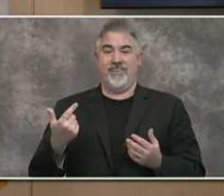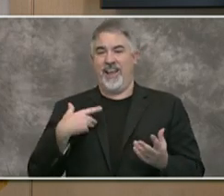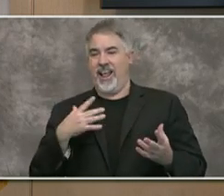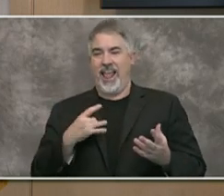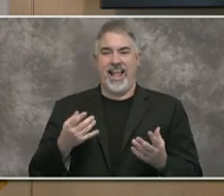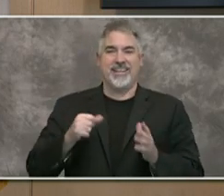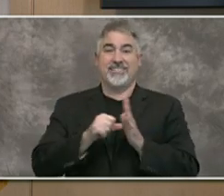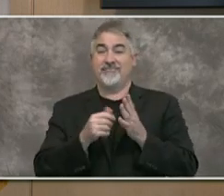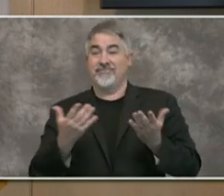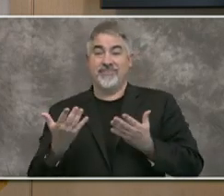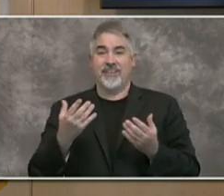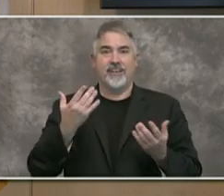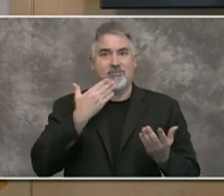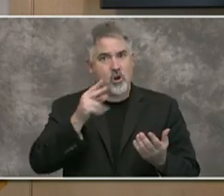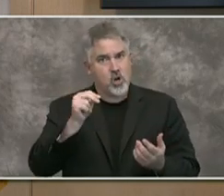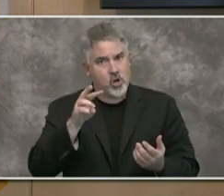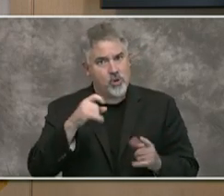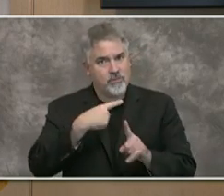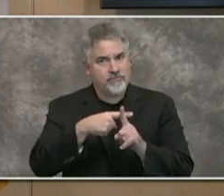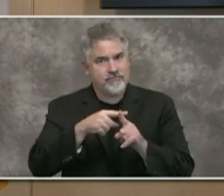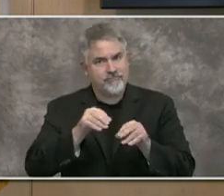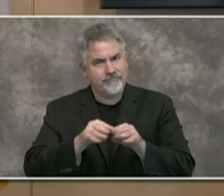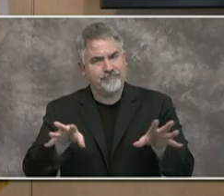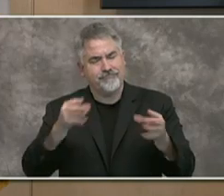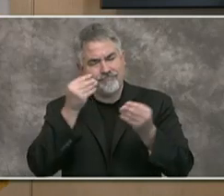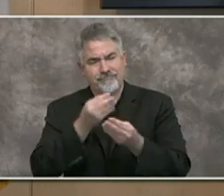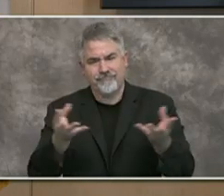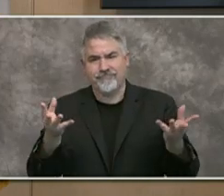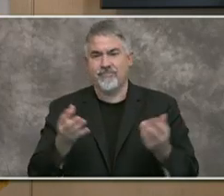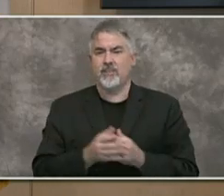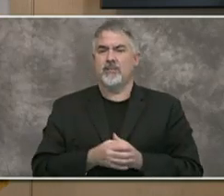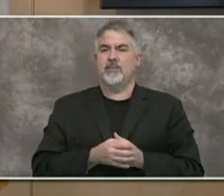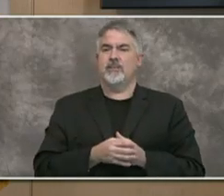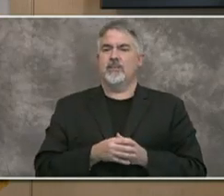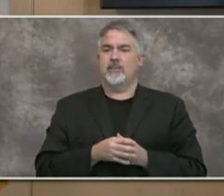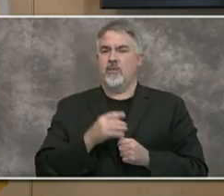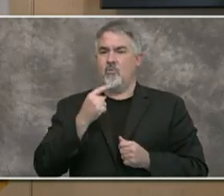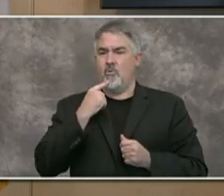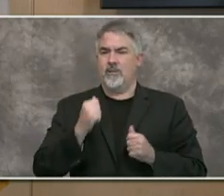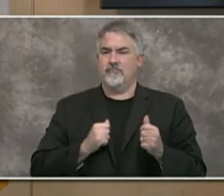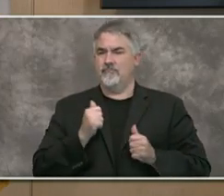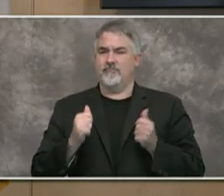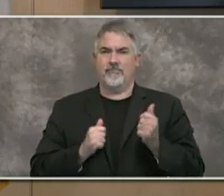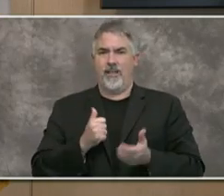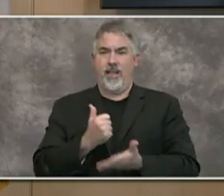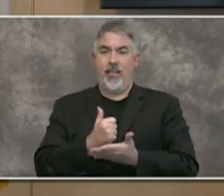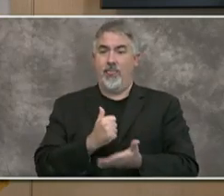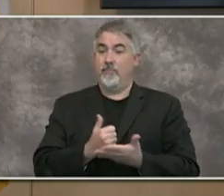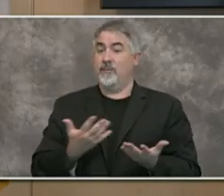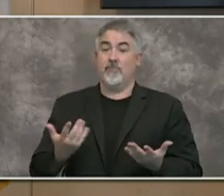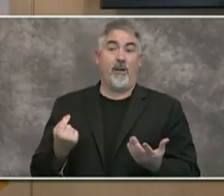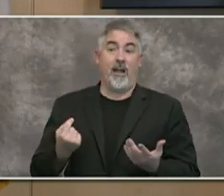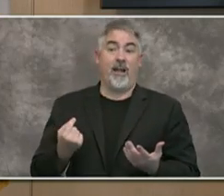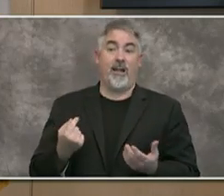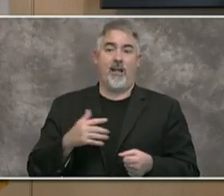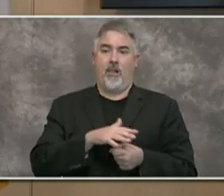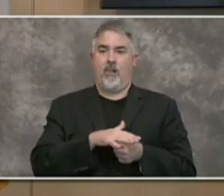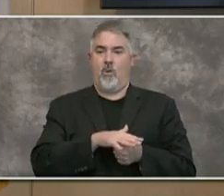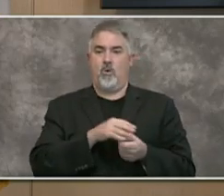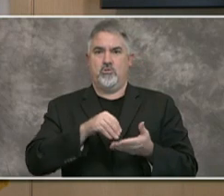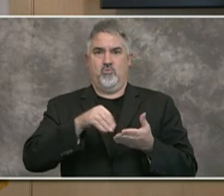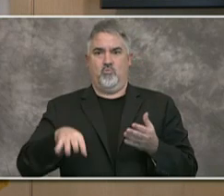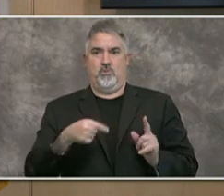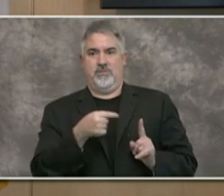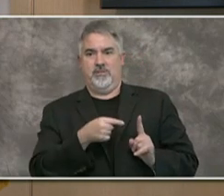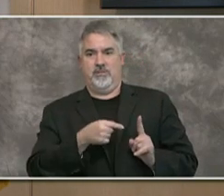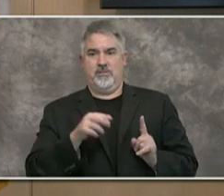of the good news of people in our community who are stepping up to help others. In this case, it's a local student robotics